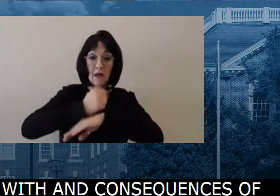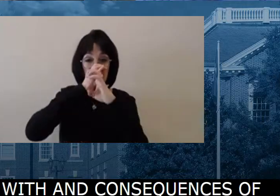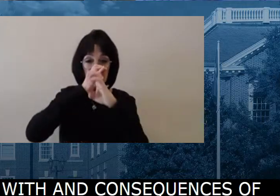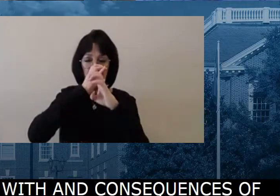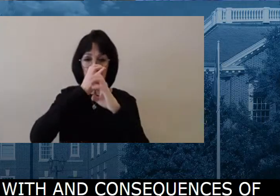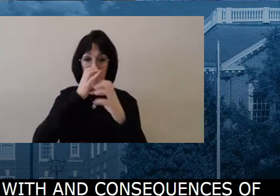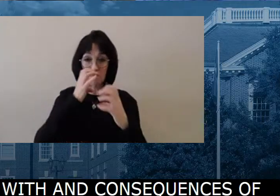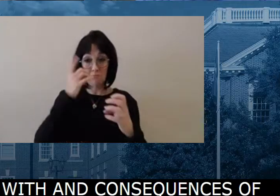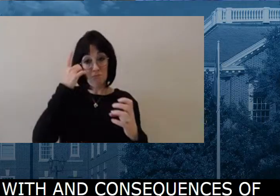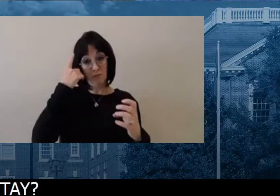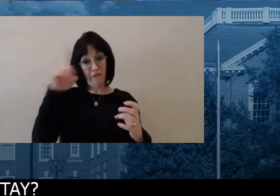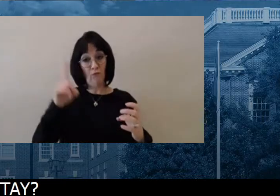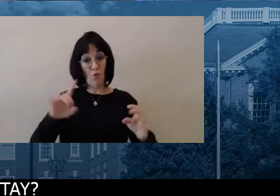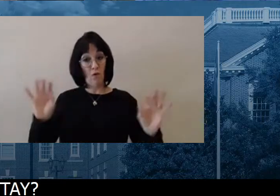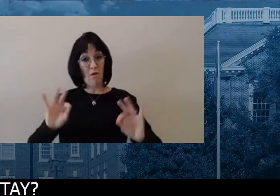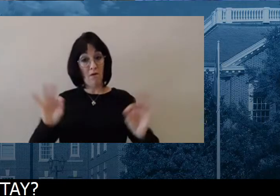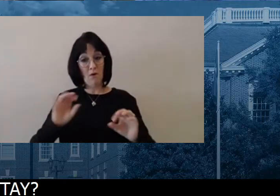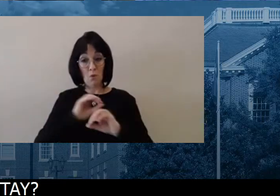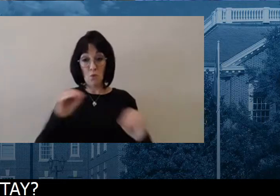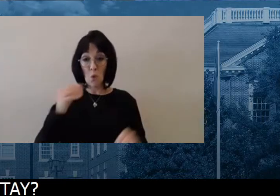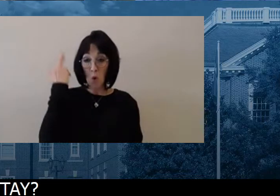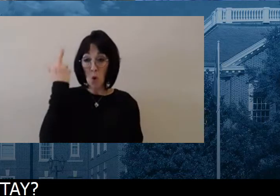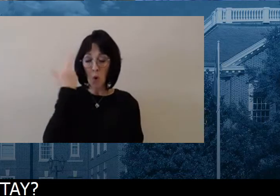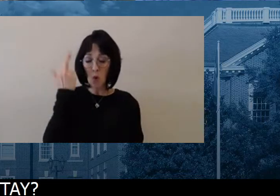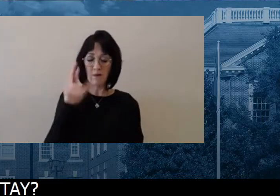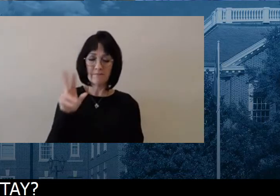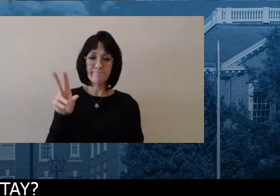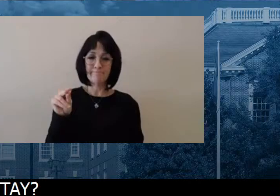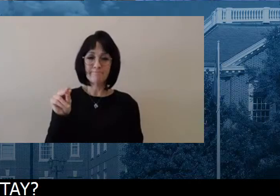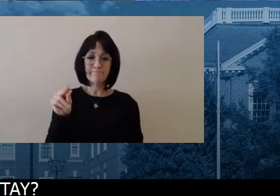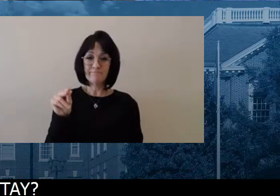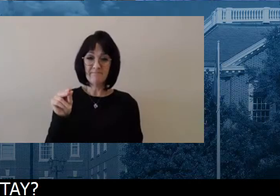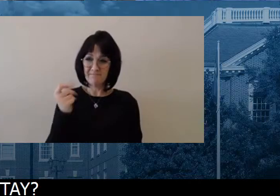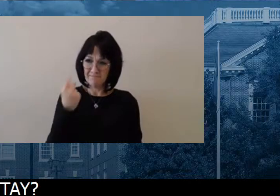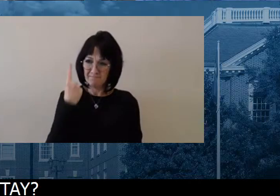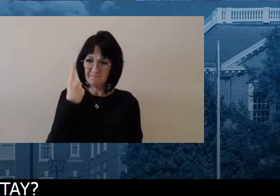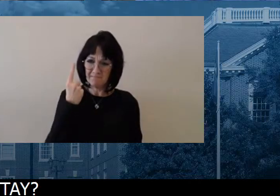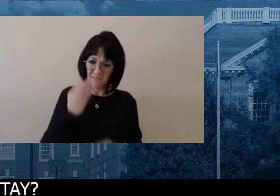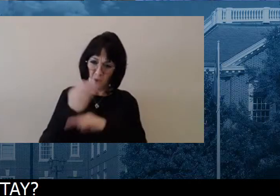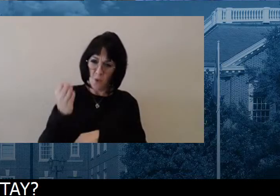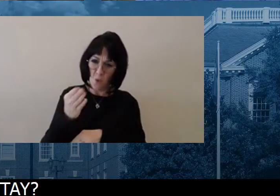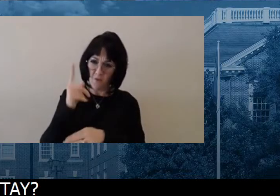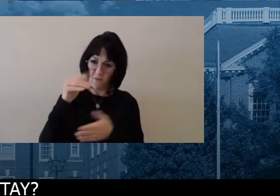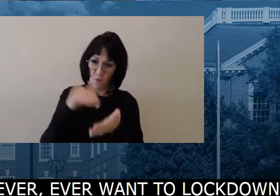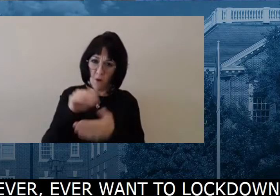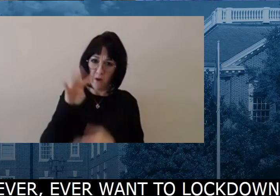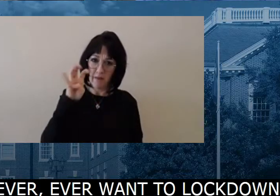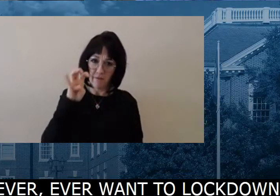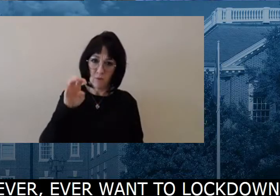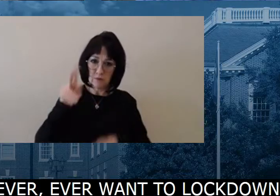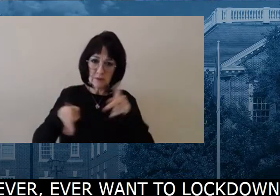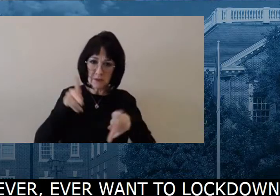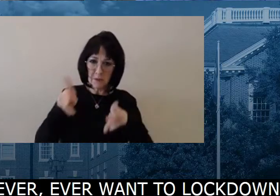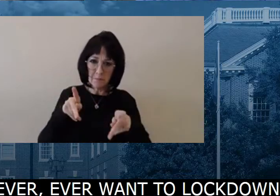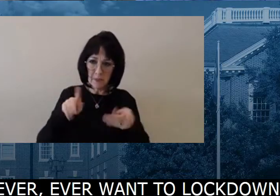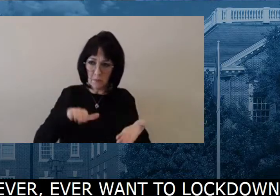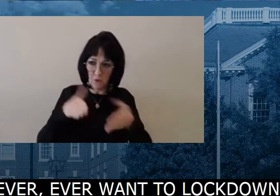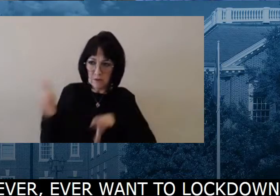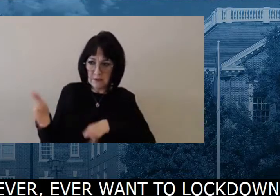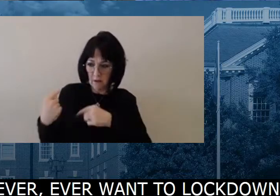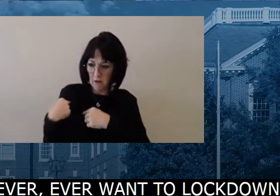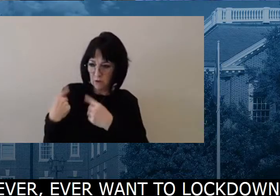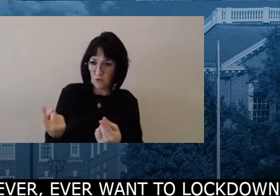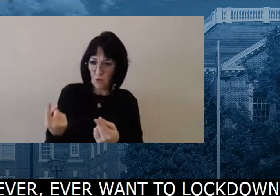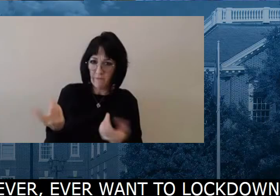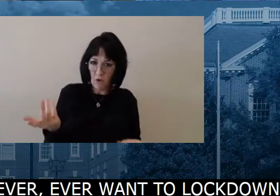need to do so to protect people. I mean, the fact that we've lost over 1,400 Delawareans due to this virus